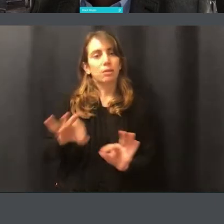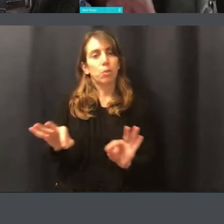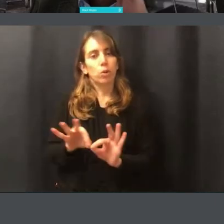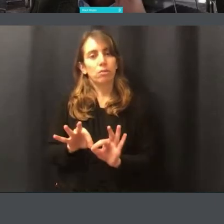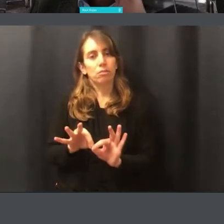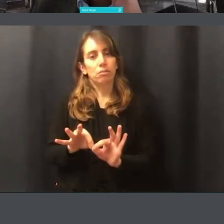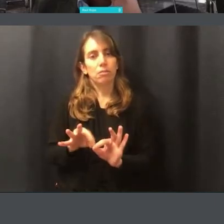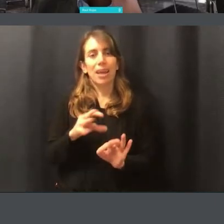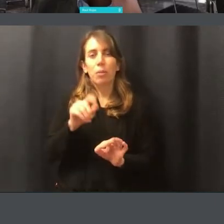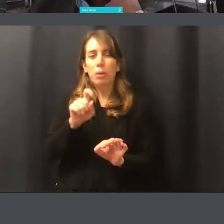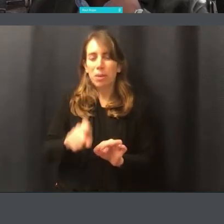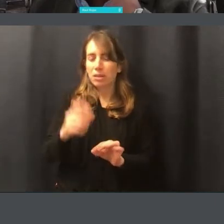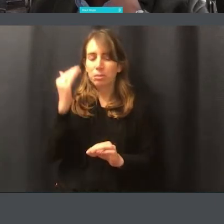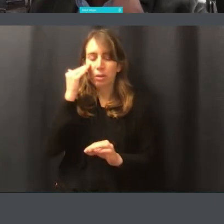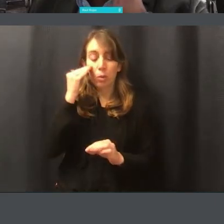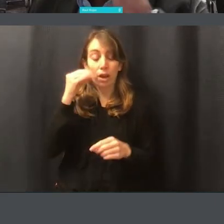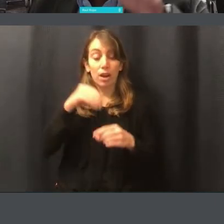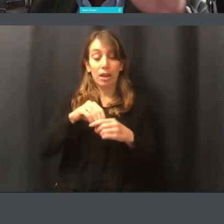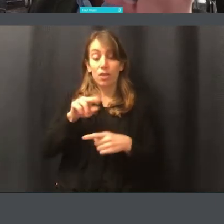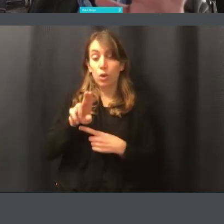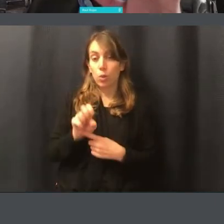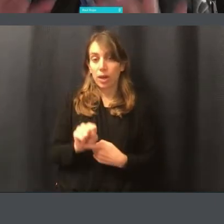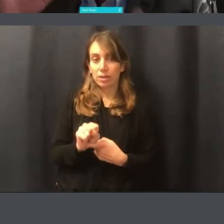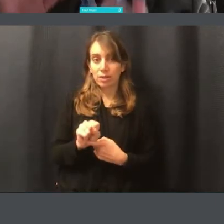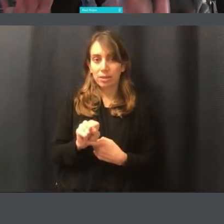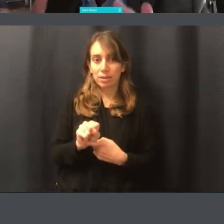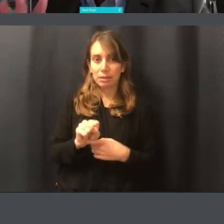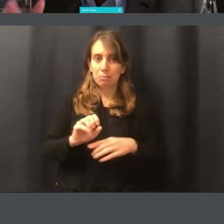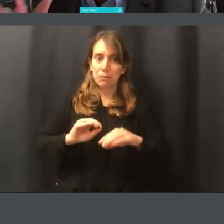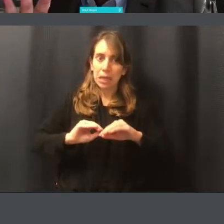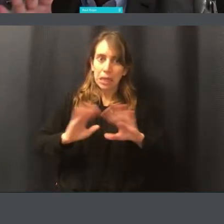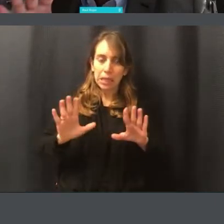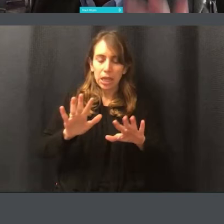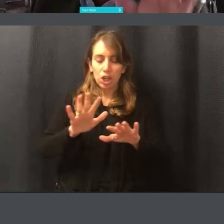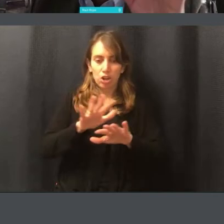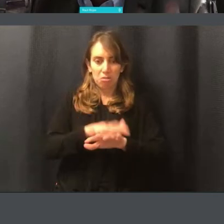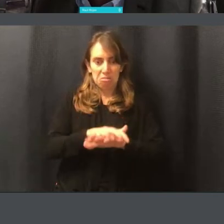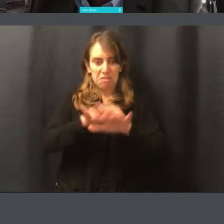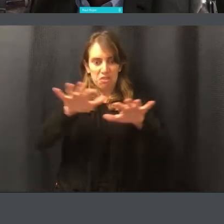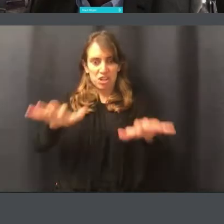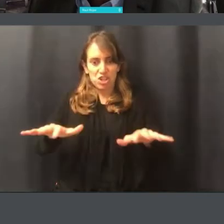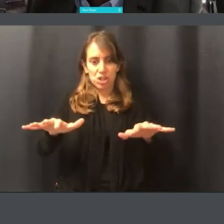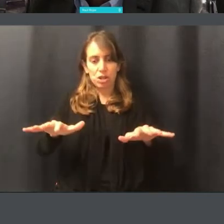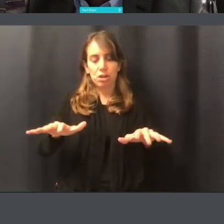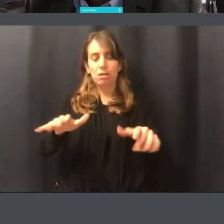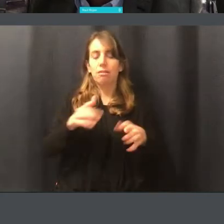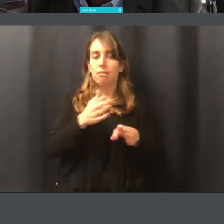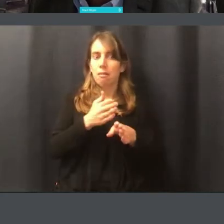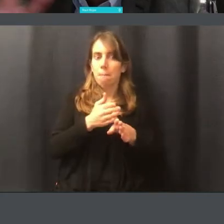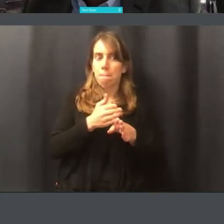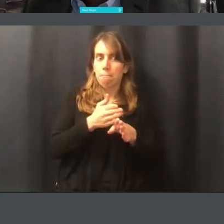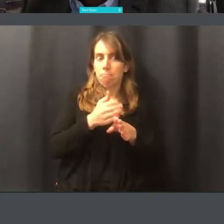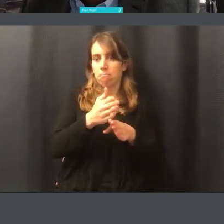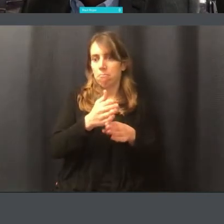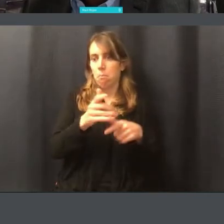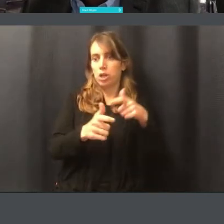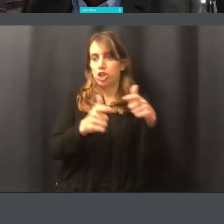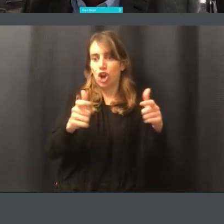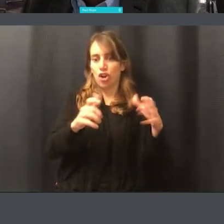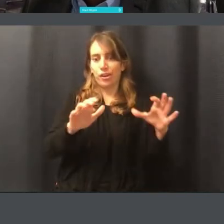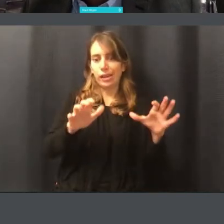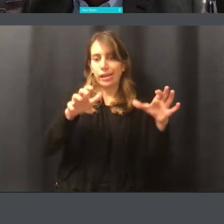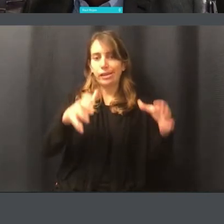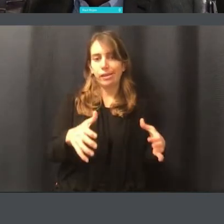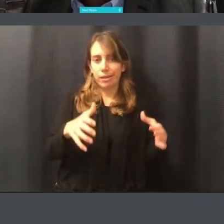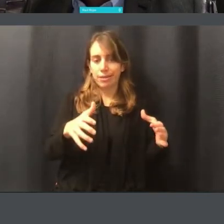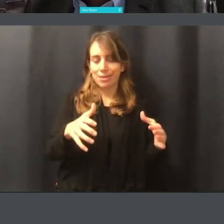be aware that in the US, there's a very clear differentiation between the majority status language, which is English, and anything else is